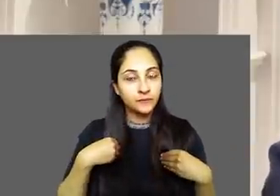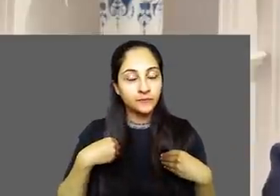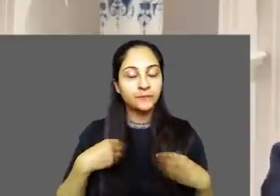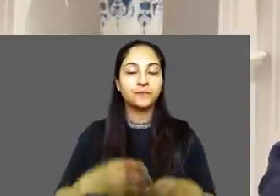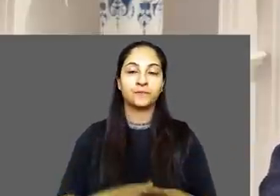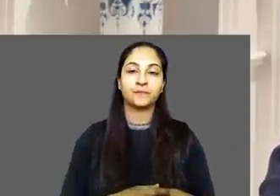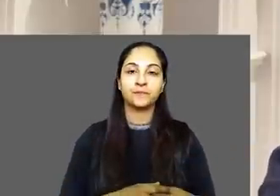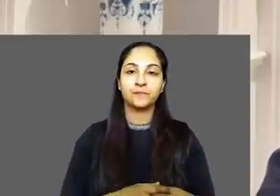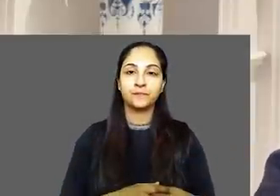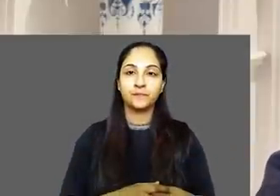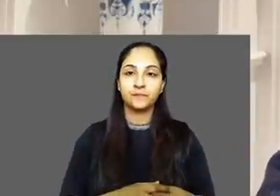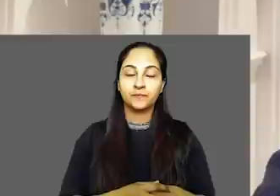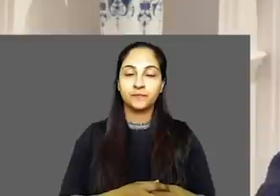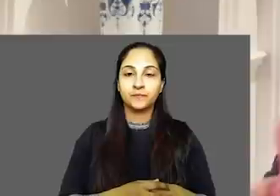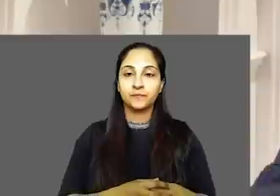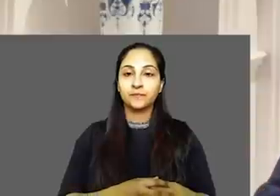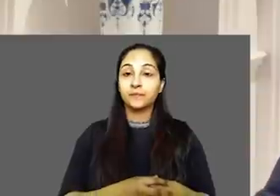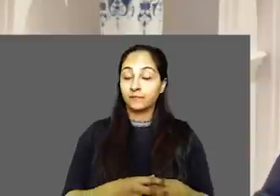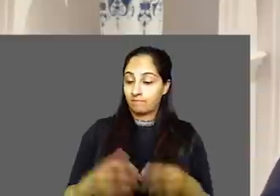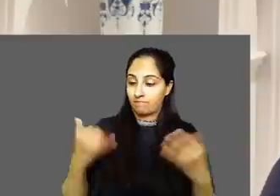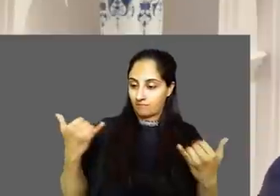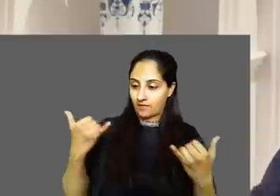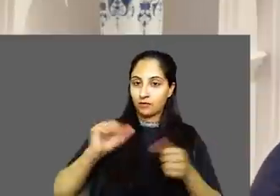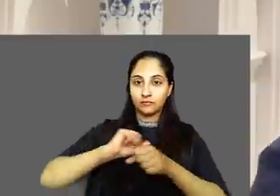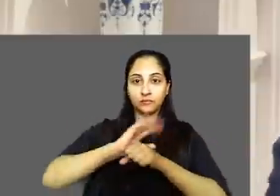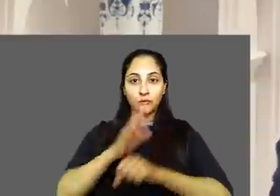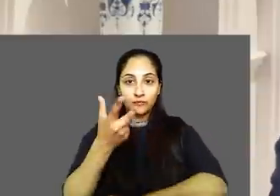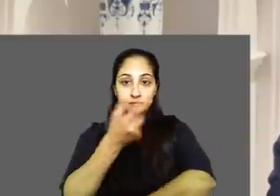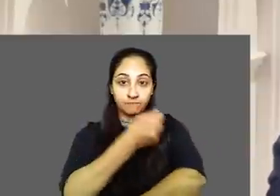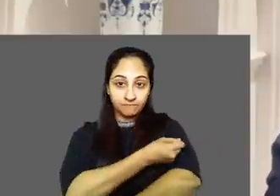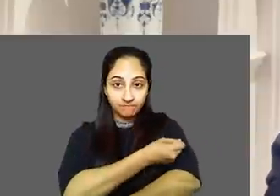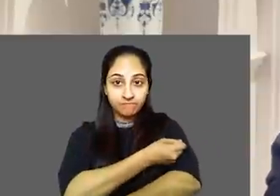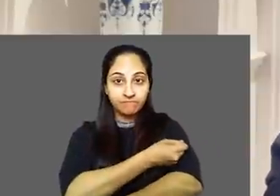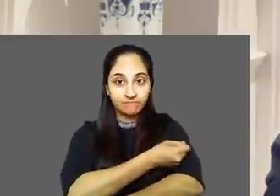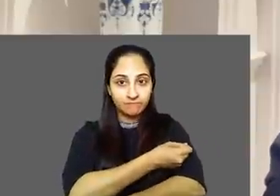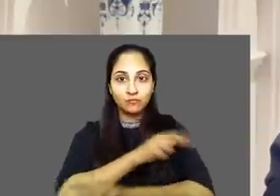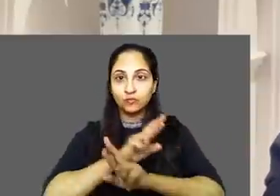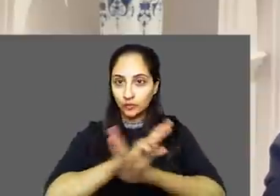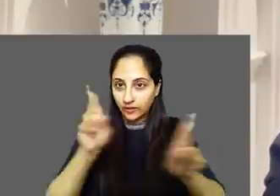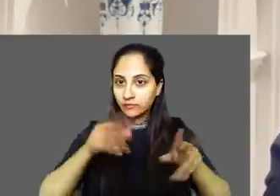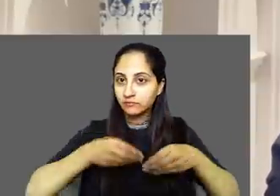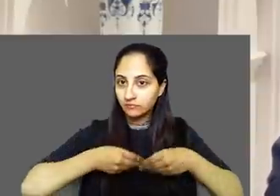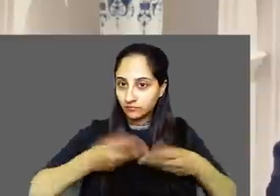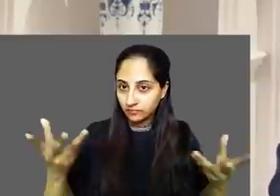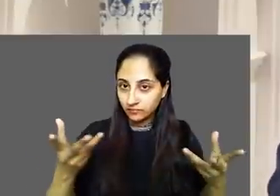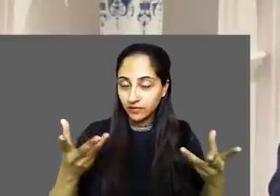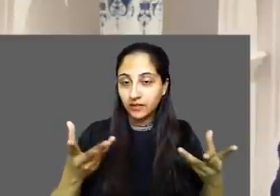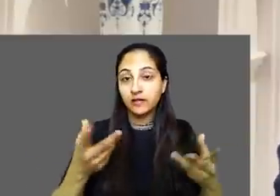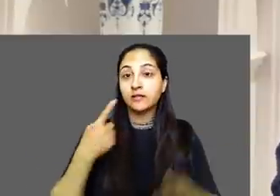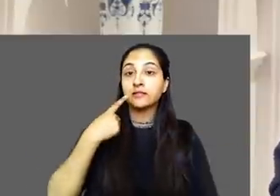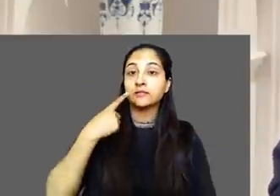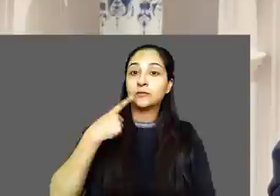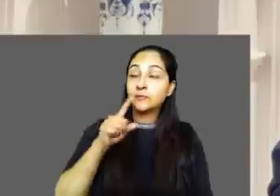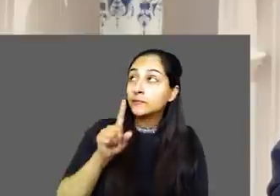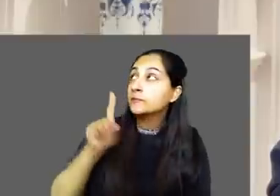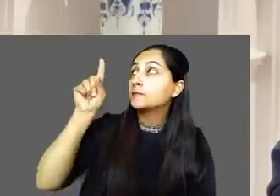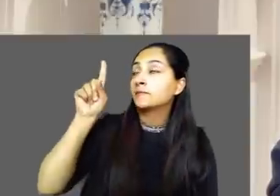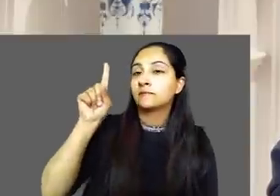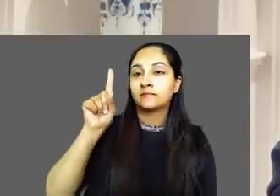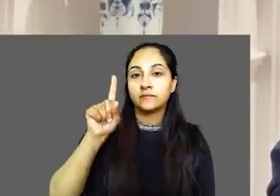portion of our Jamaat will, inshallah, be immunized within a couple of months. So I think that, you know,